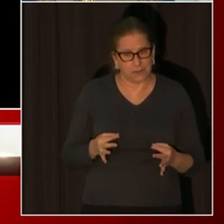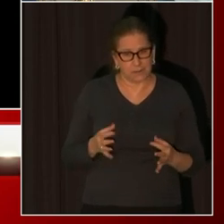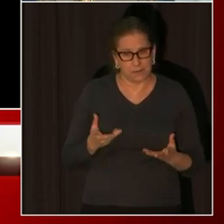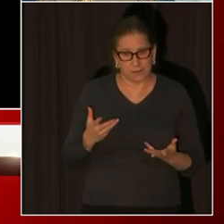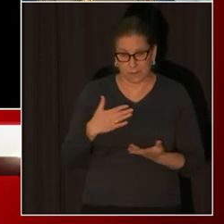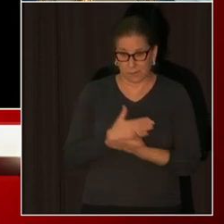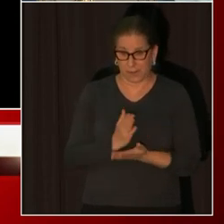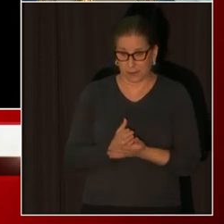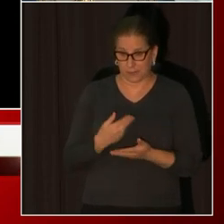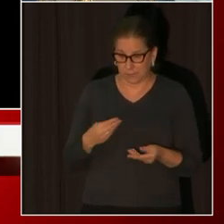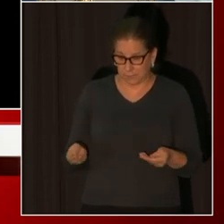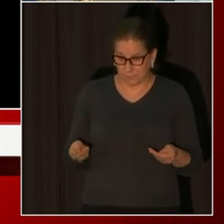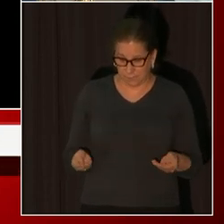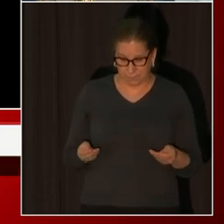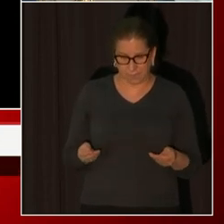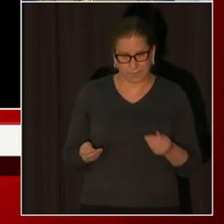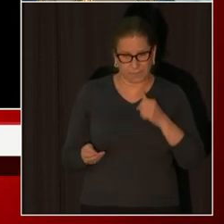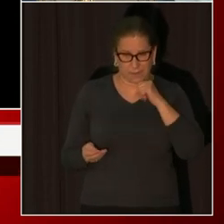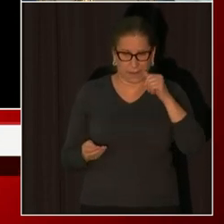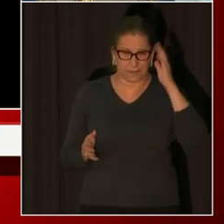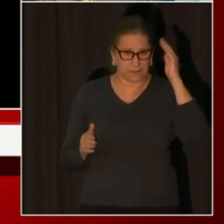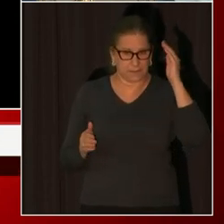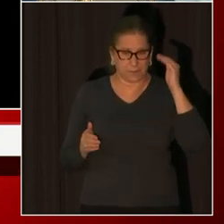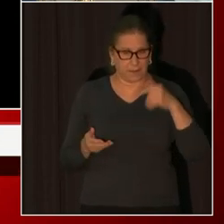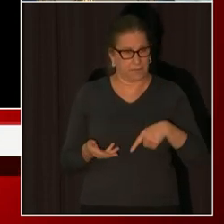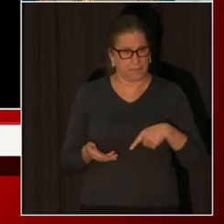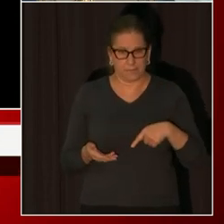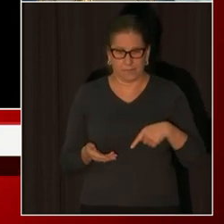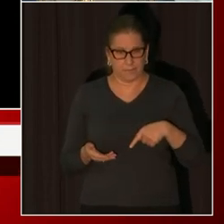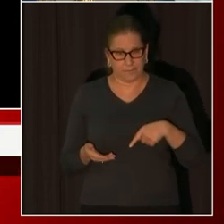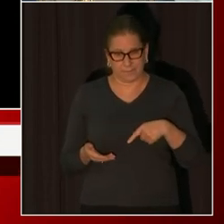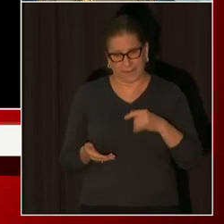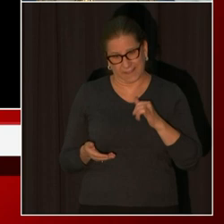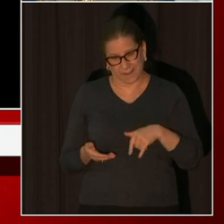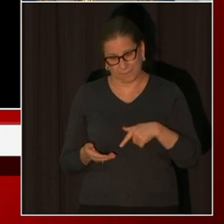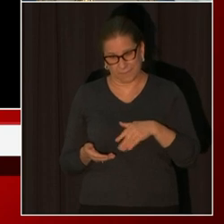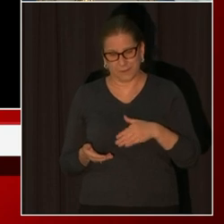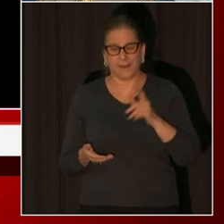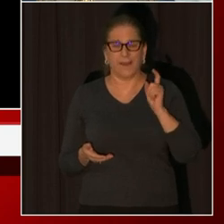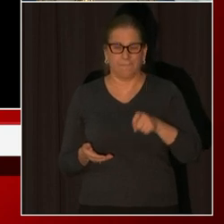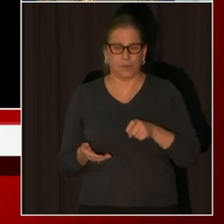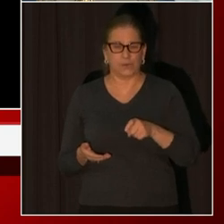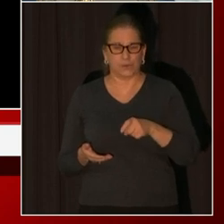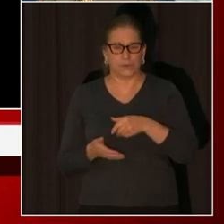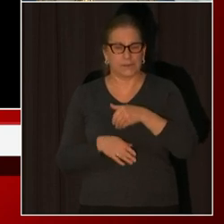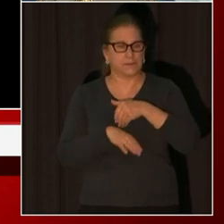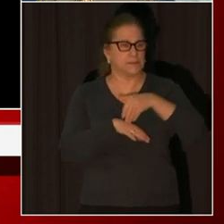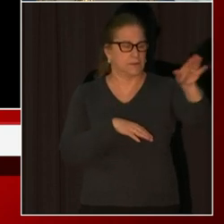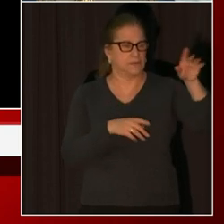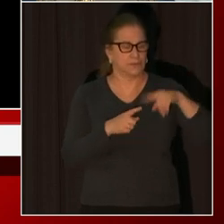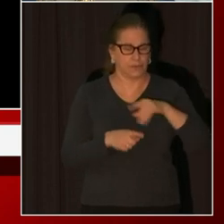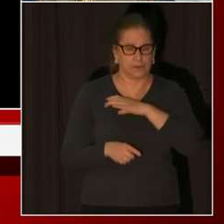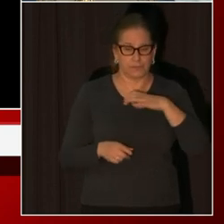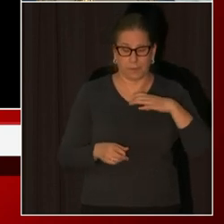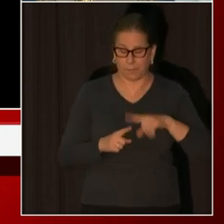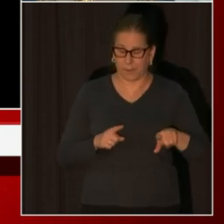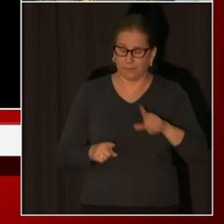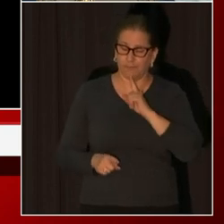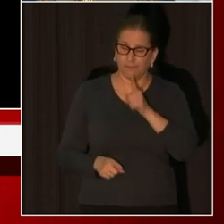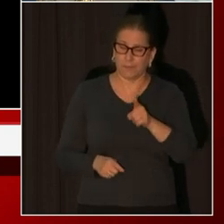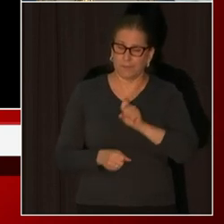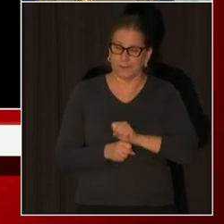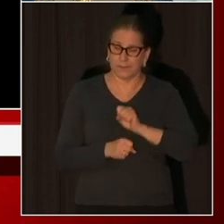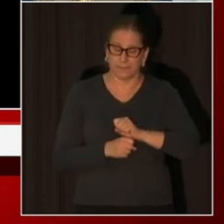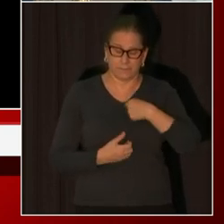earlier this year, it is a budget that I am proud of and that the city can be proud of. It is still a budget